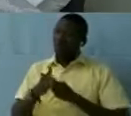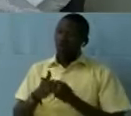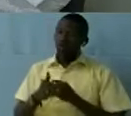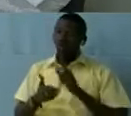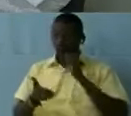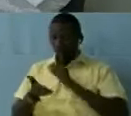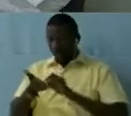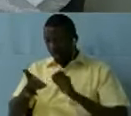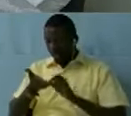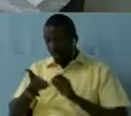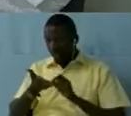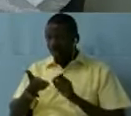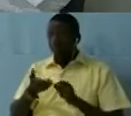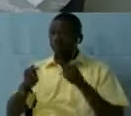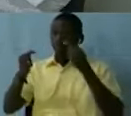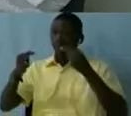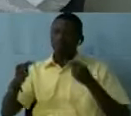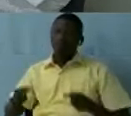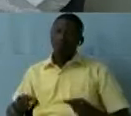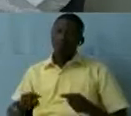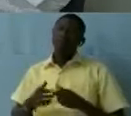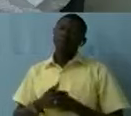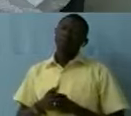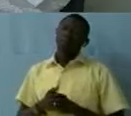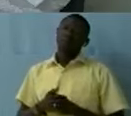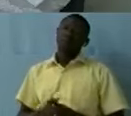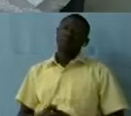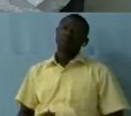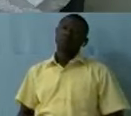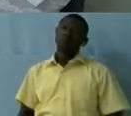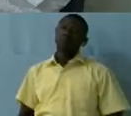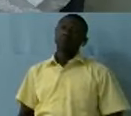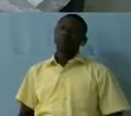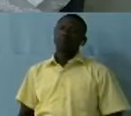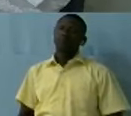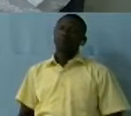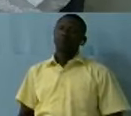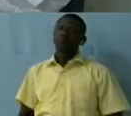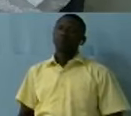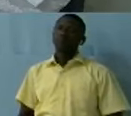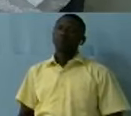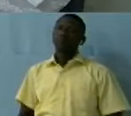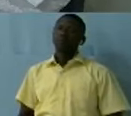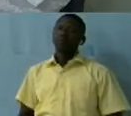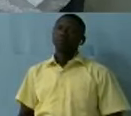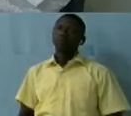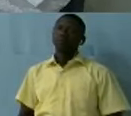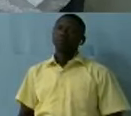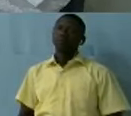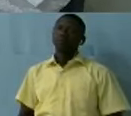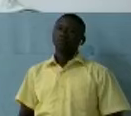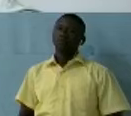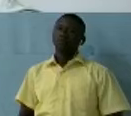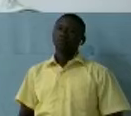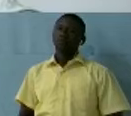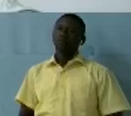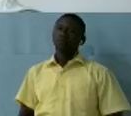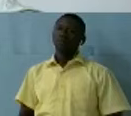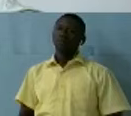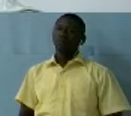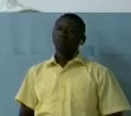kaningulu momondim bulu folo purkana CDRO la wala kakumakangulu fintindi solo bemena.